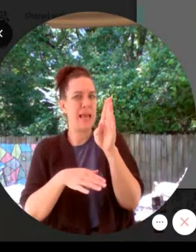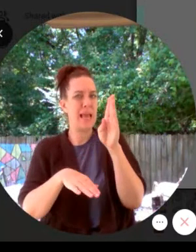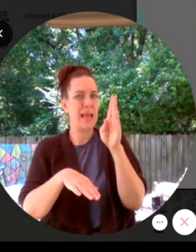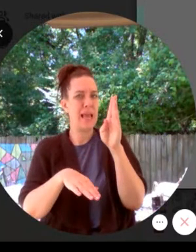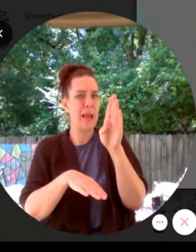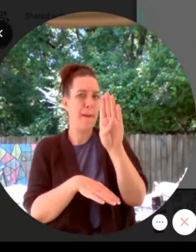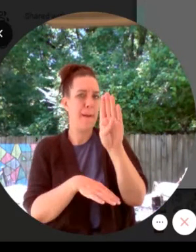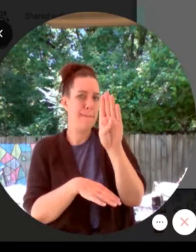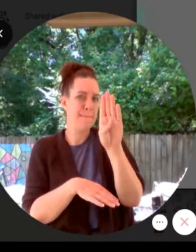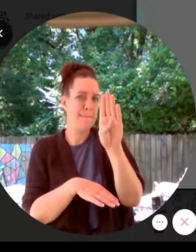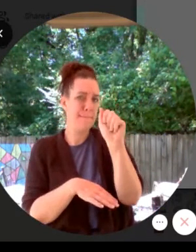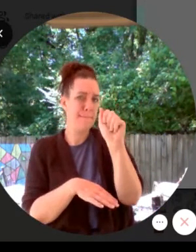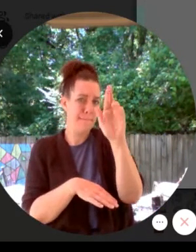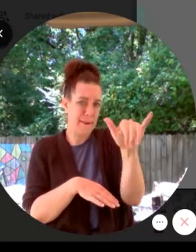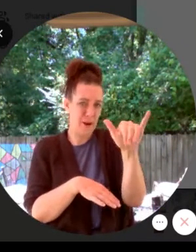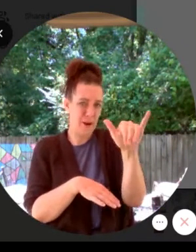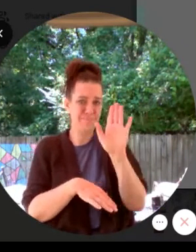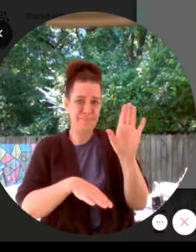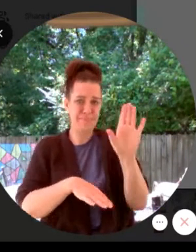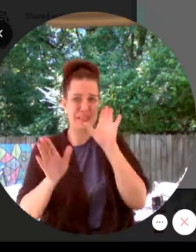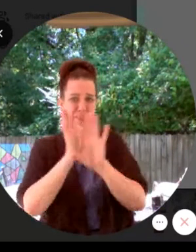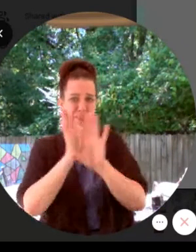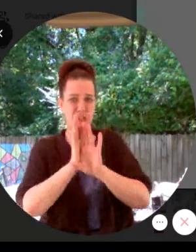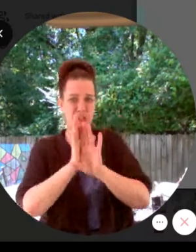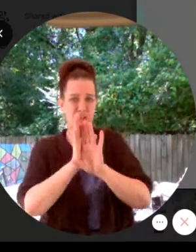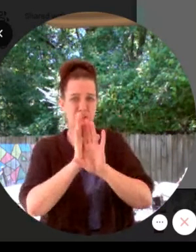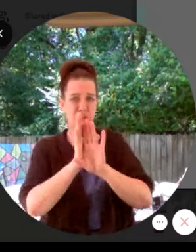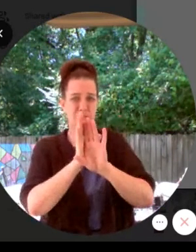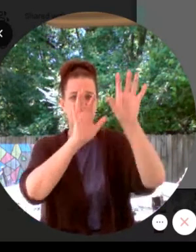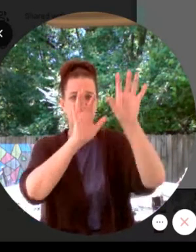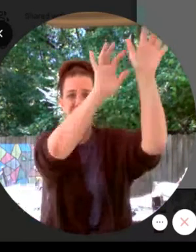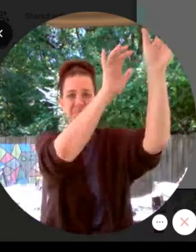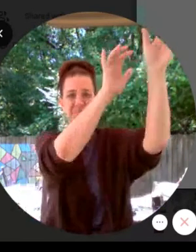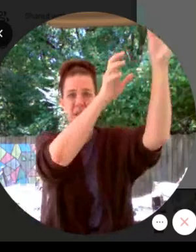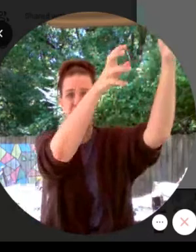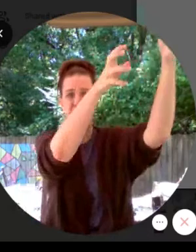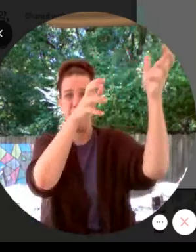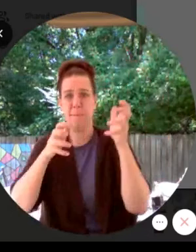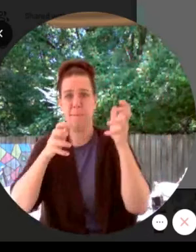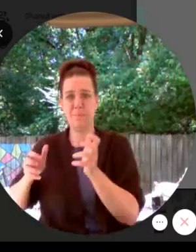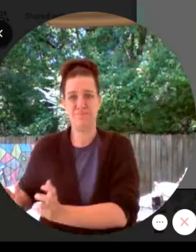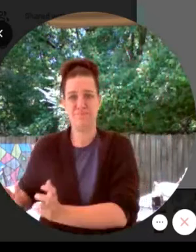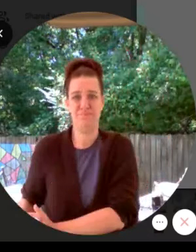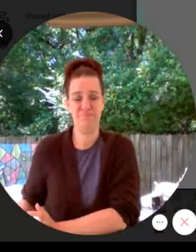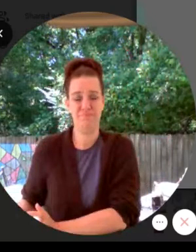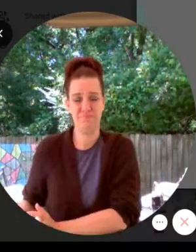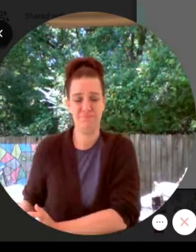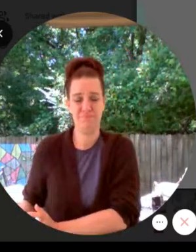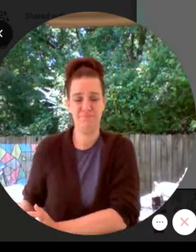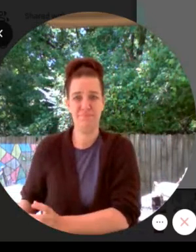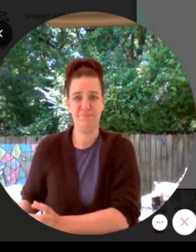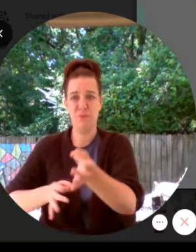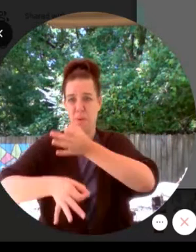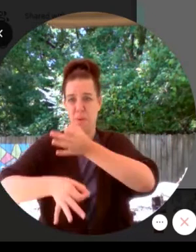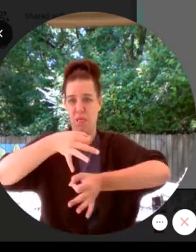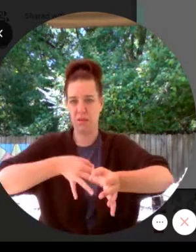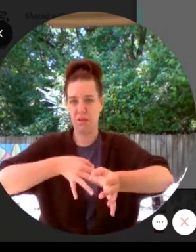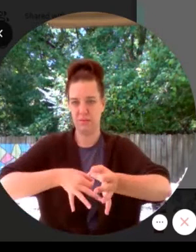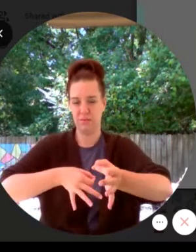blip, the blank spot in Bertrand's period of power?